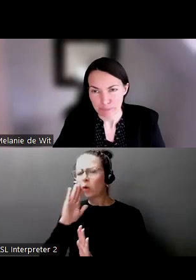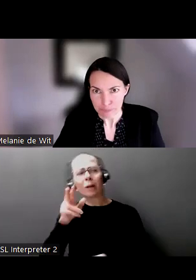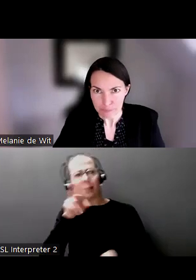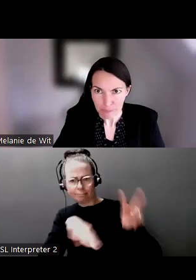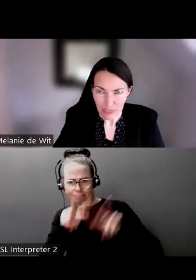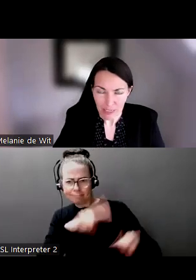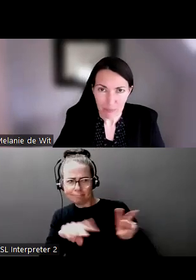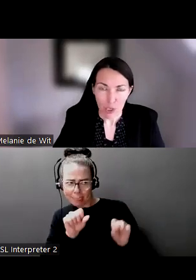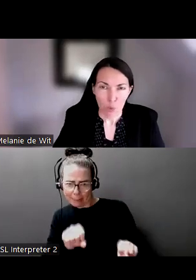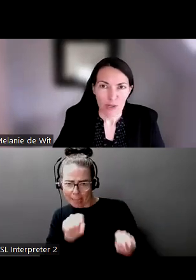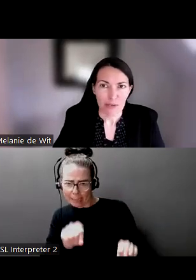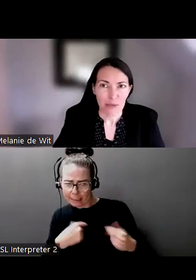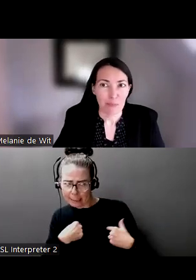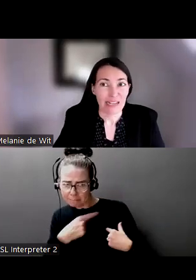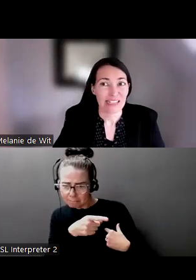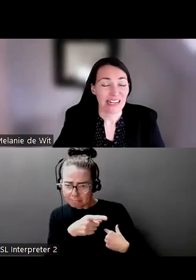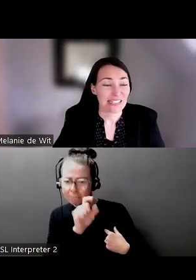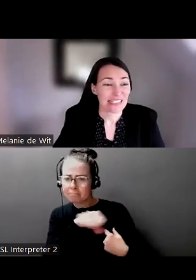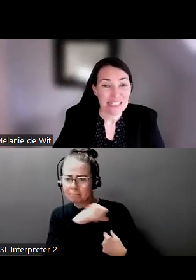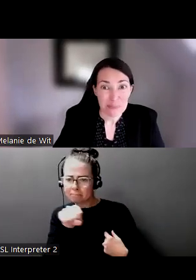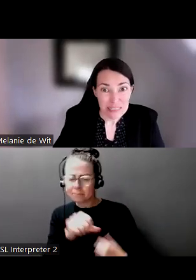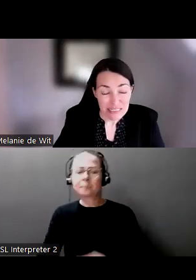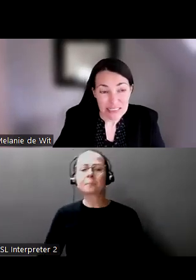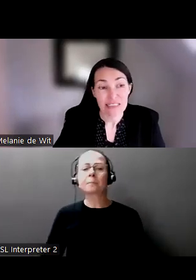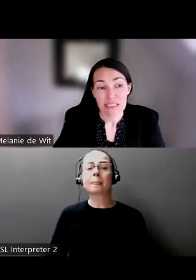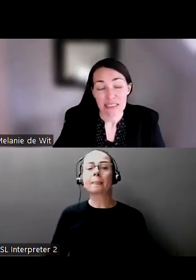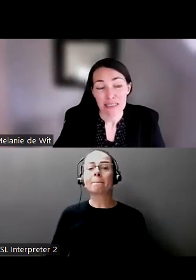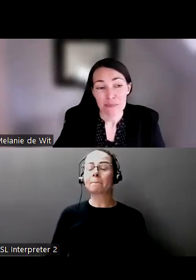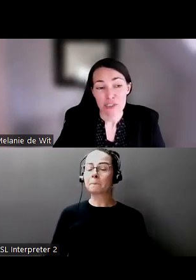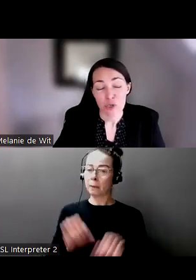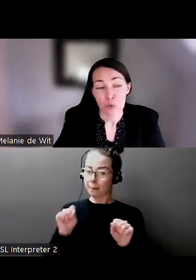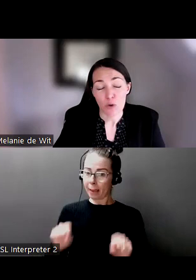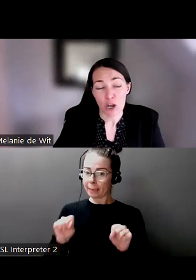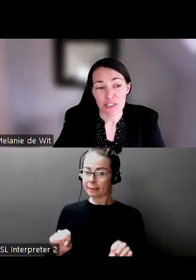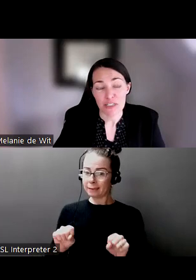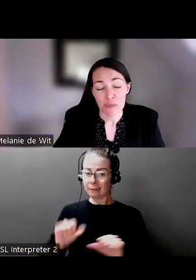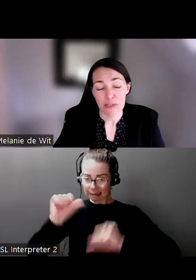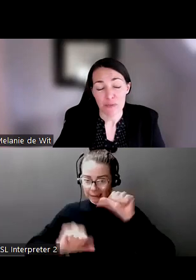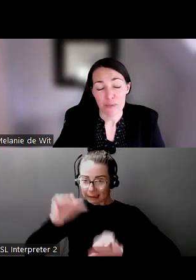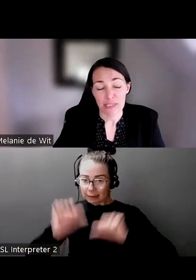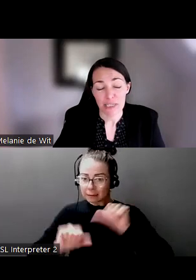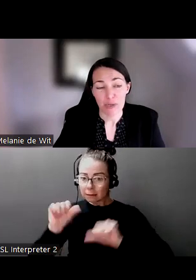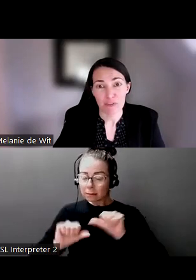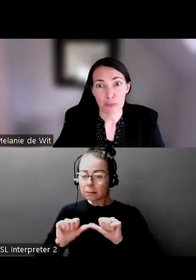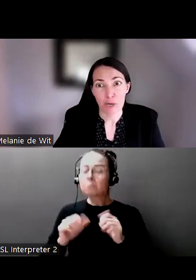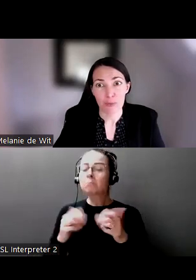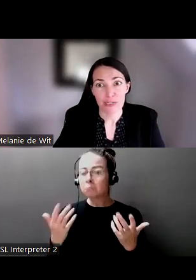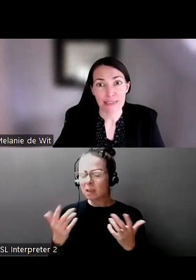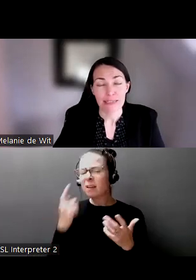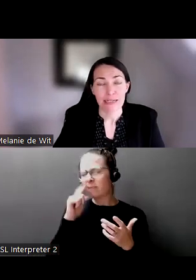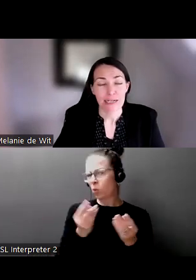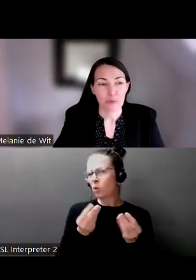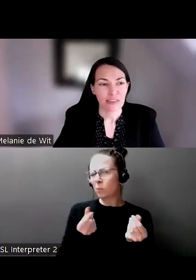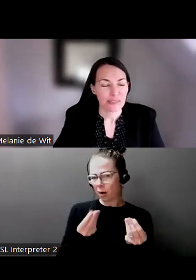capacity. What about capacity assessments? So often with a POA for